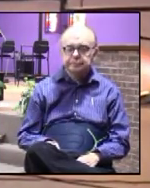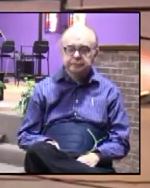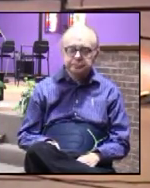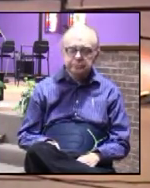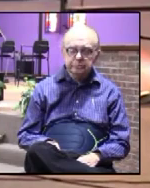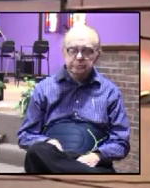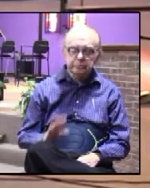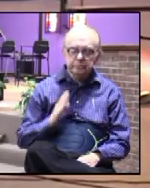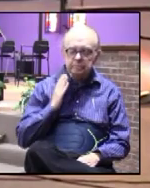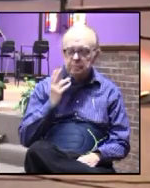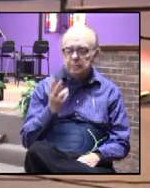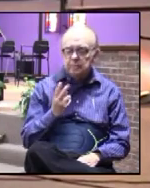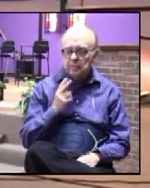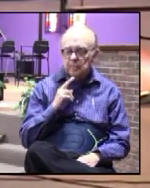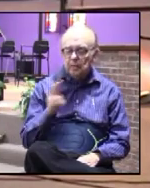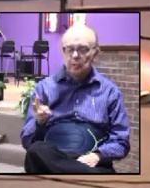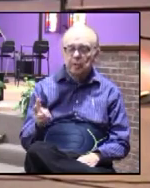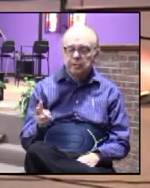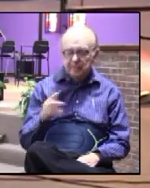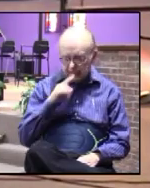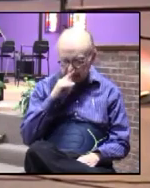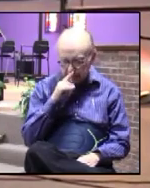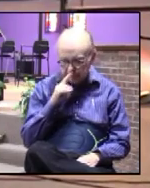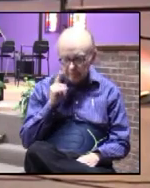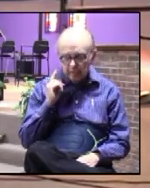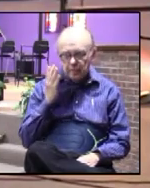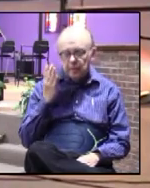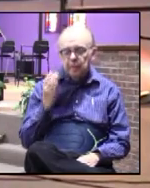will you watch kids while we go out for a while?